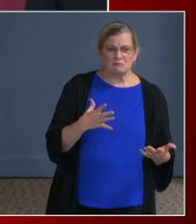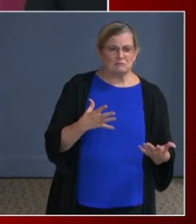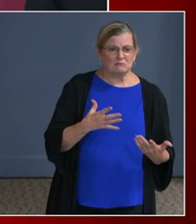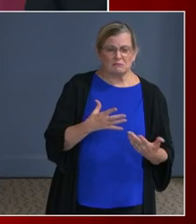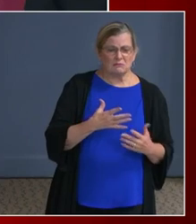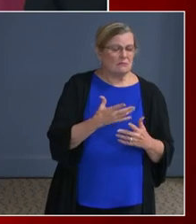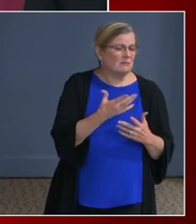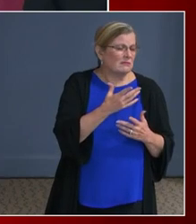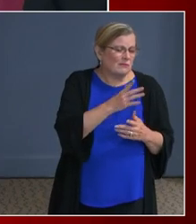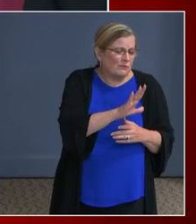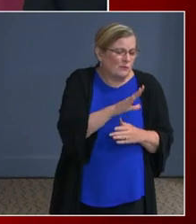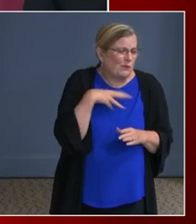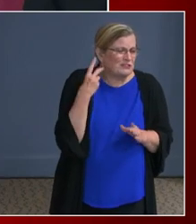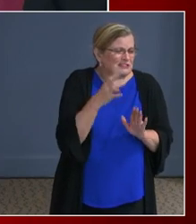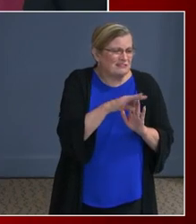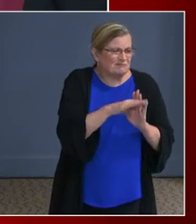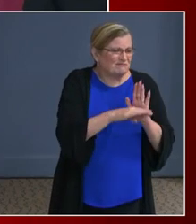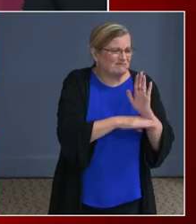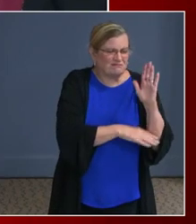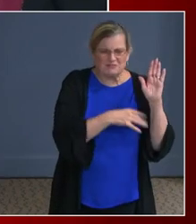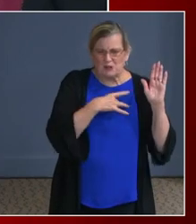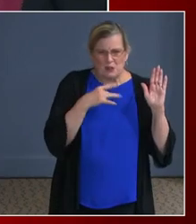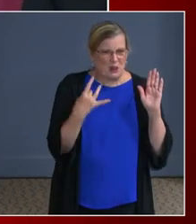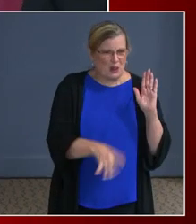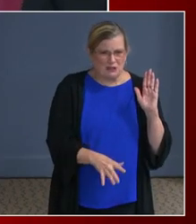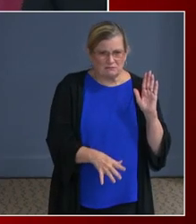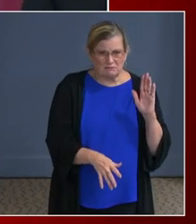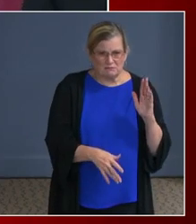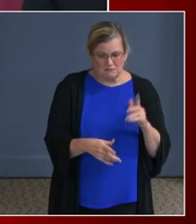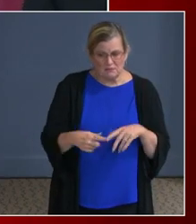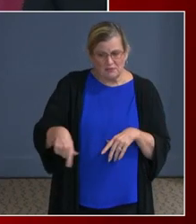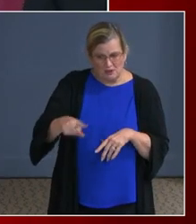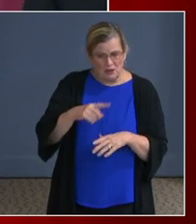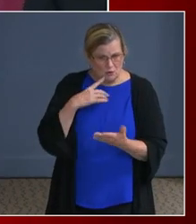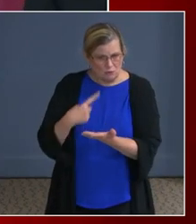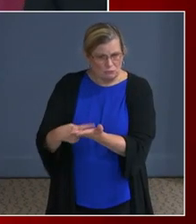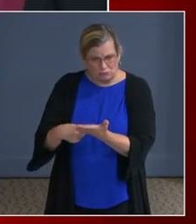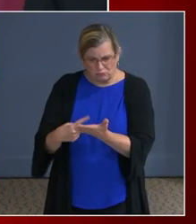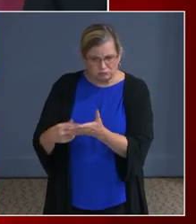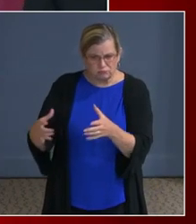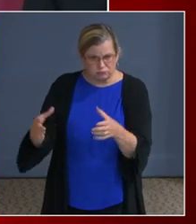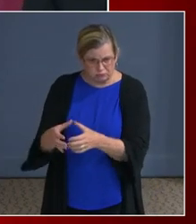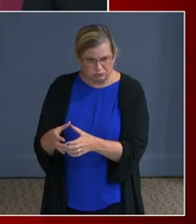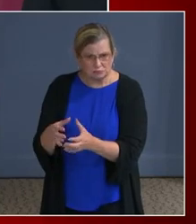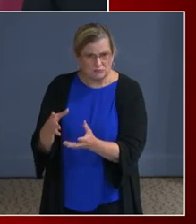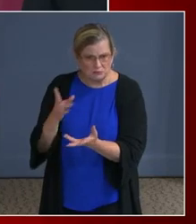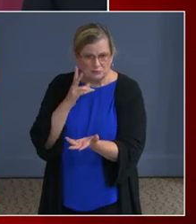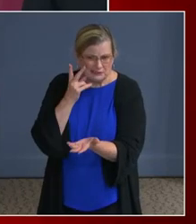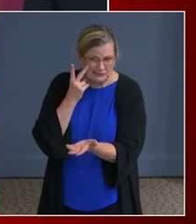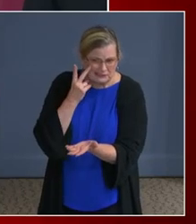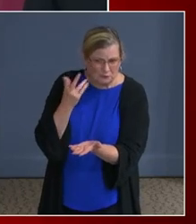it with our lawyers and pursue a defense of the district.